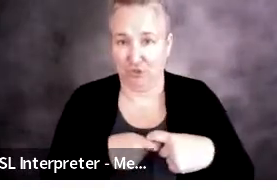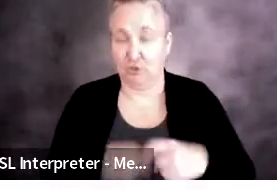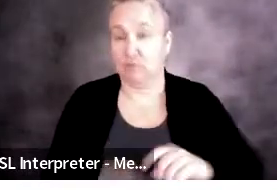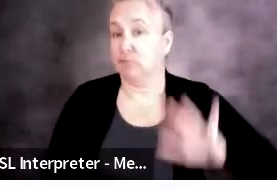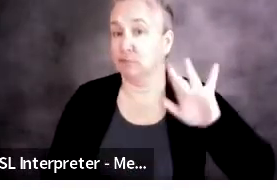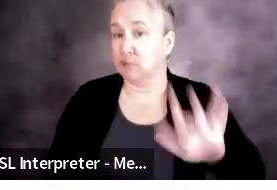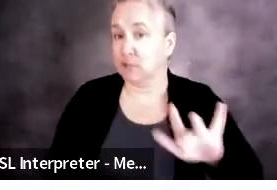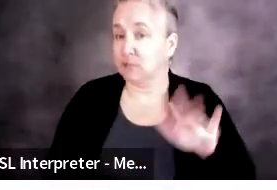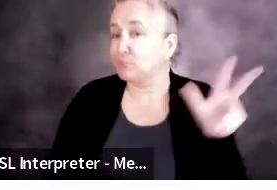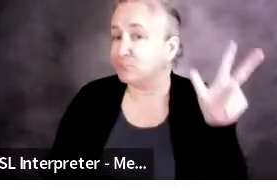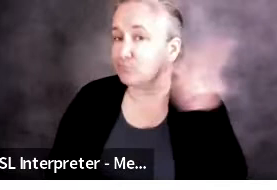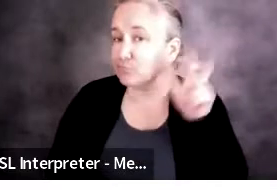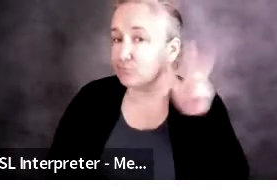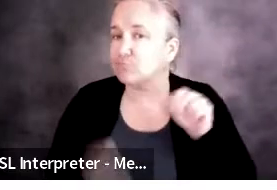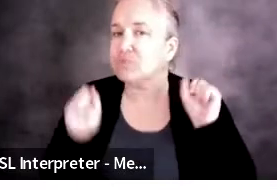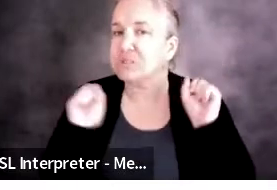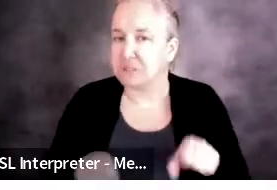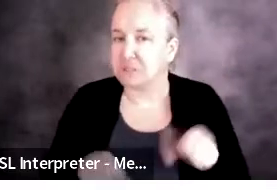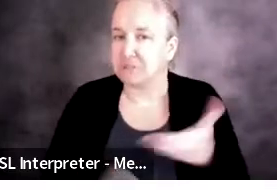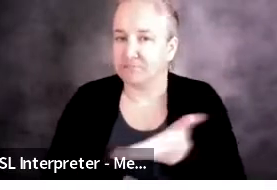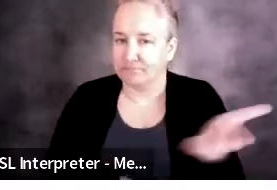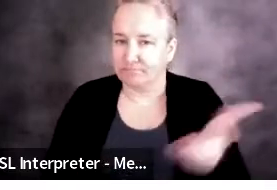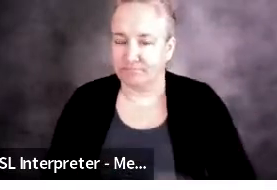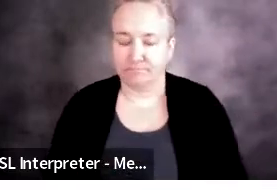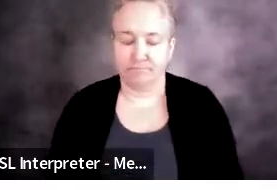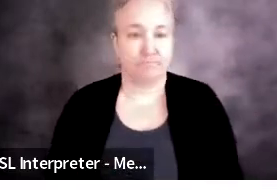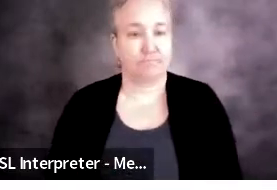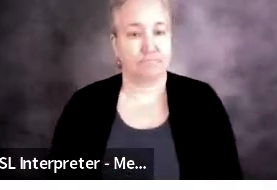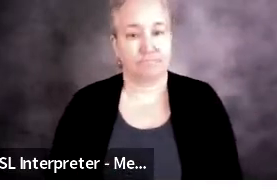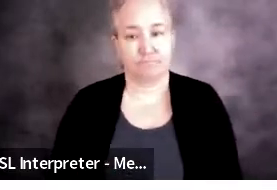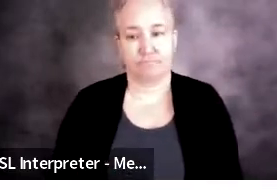the workshop in that language.